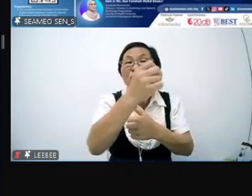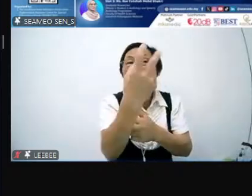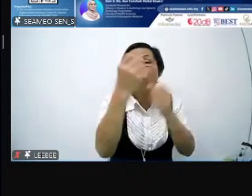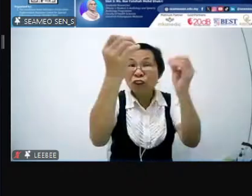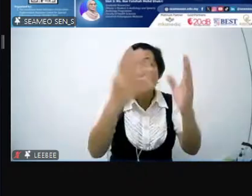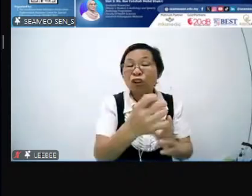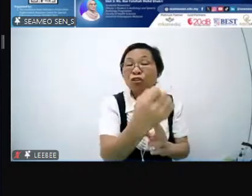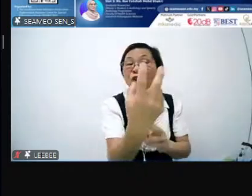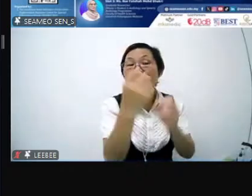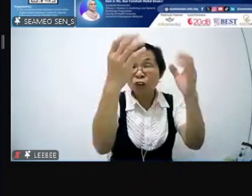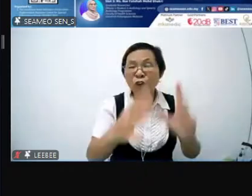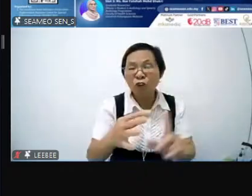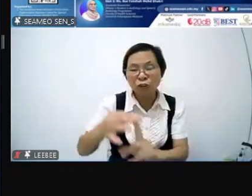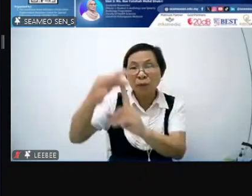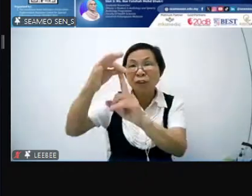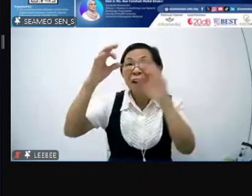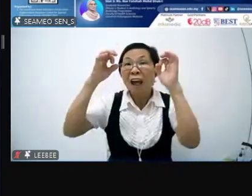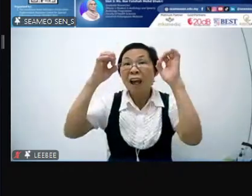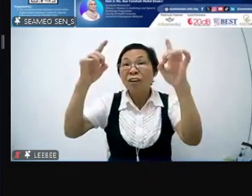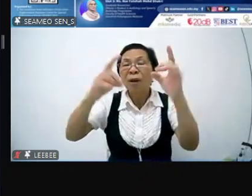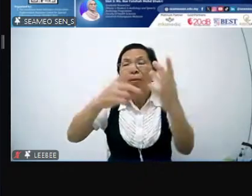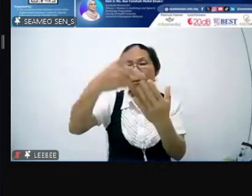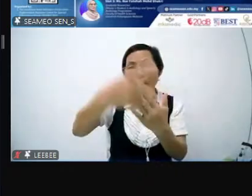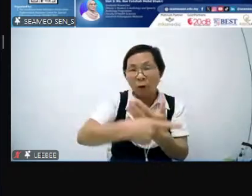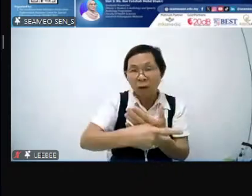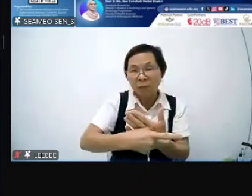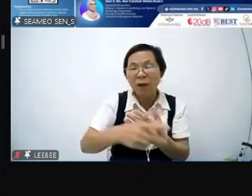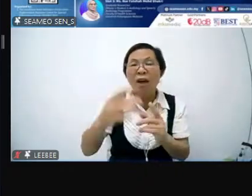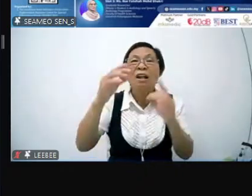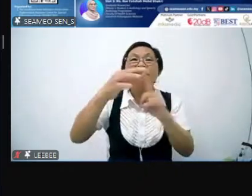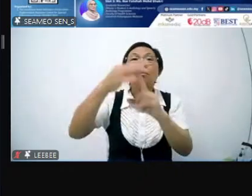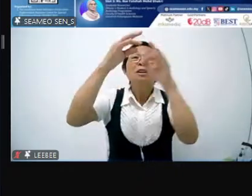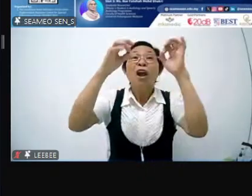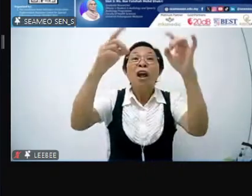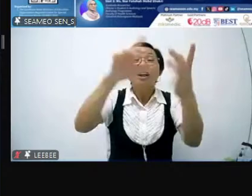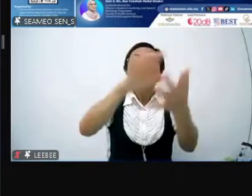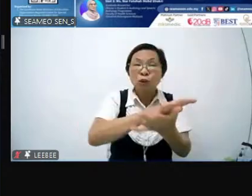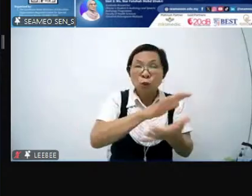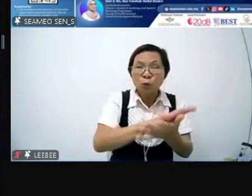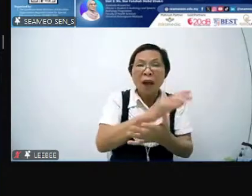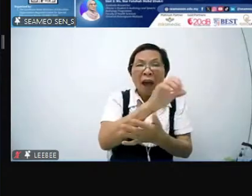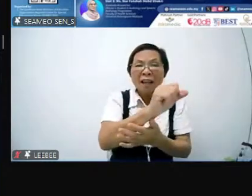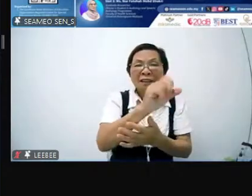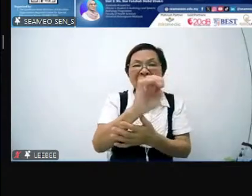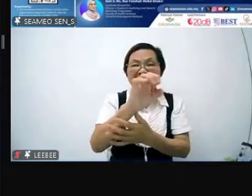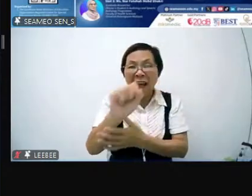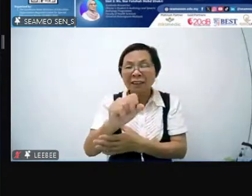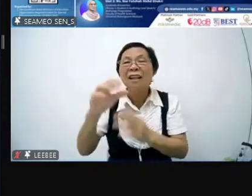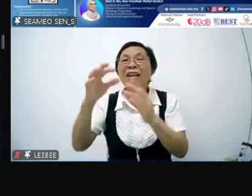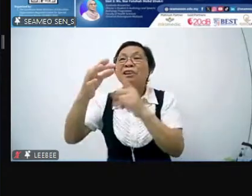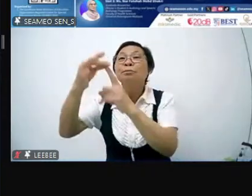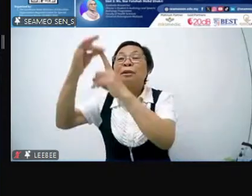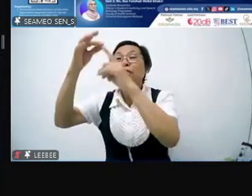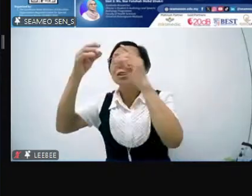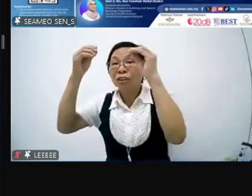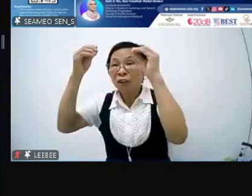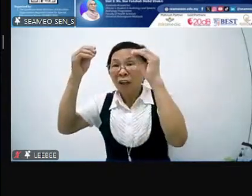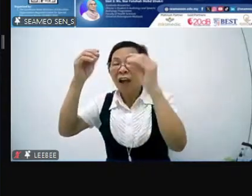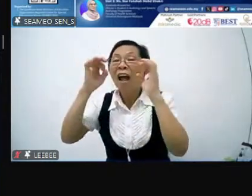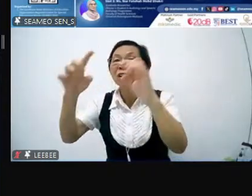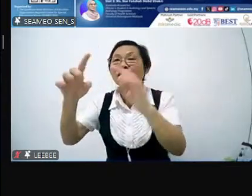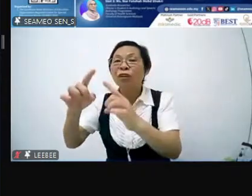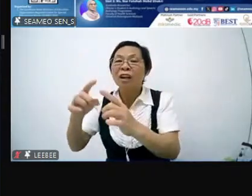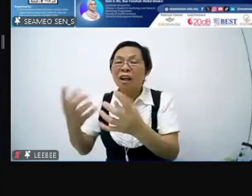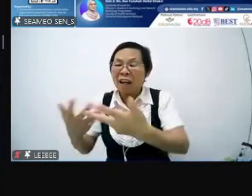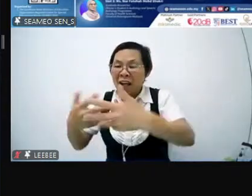different special education programs, which are Special Education Schools, SES, Special Education Integration Program,